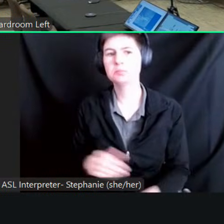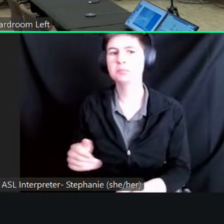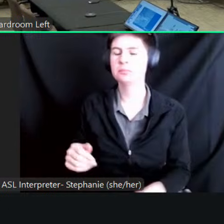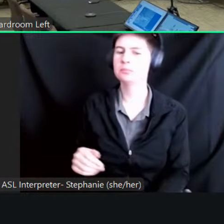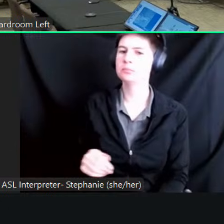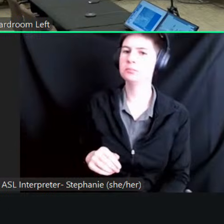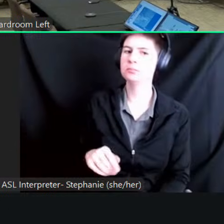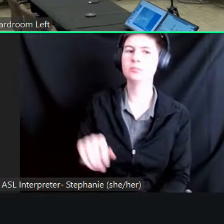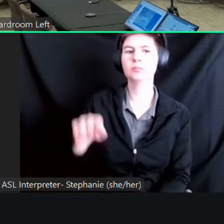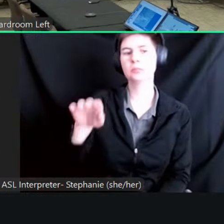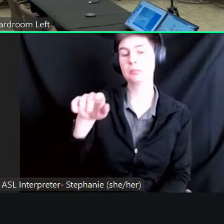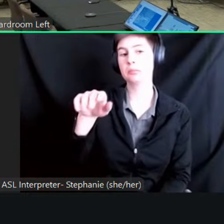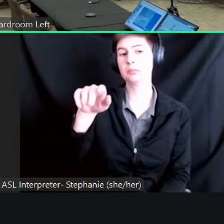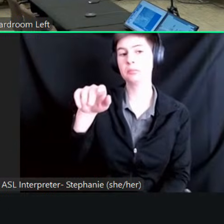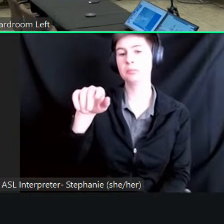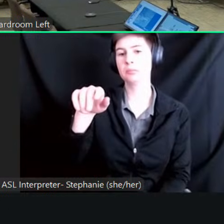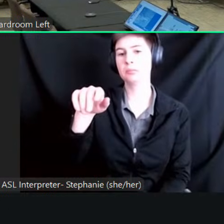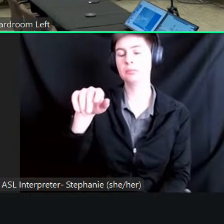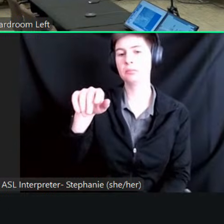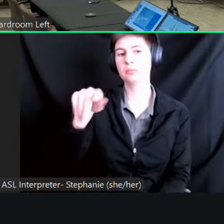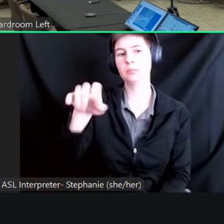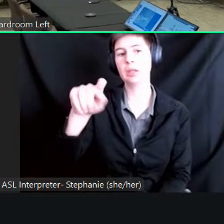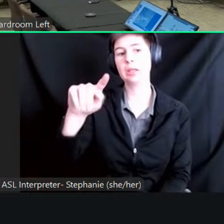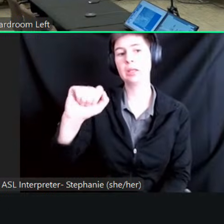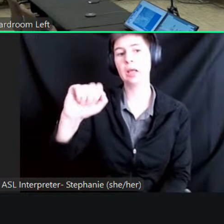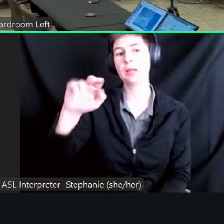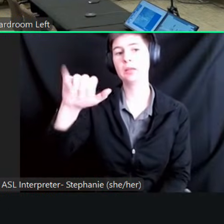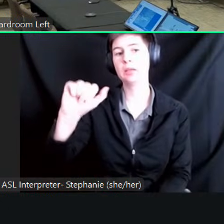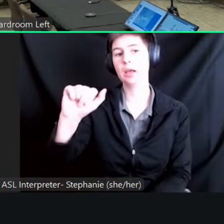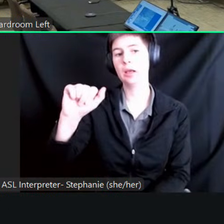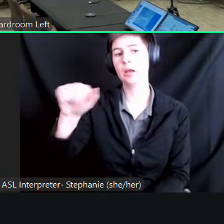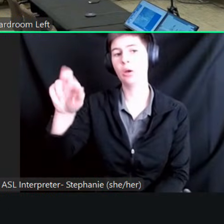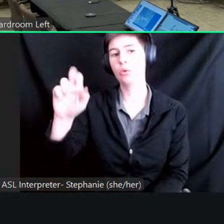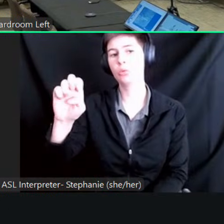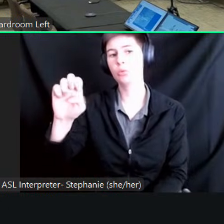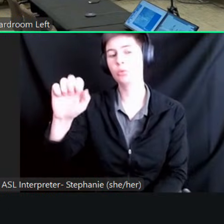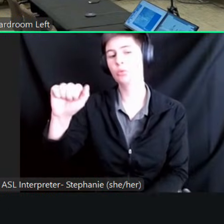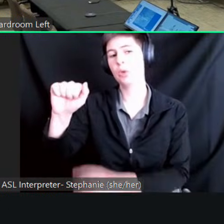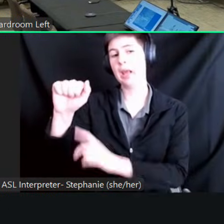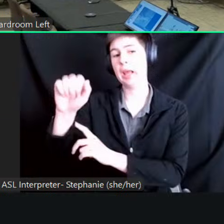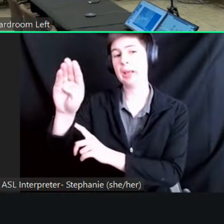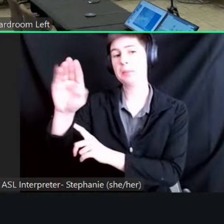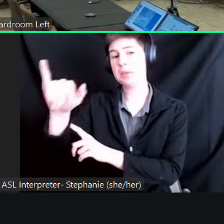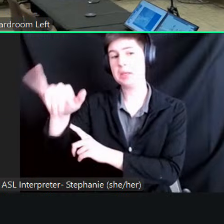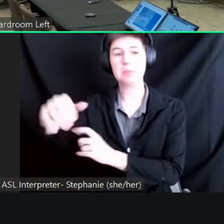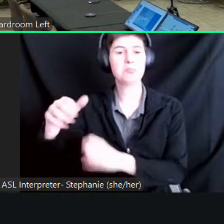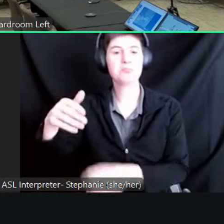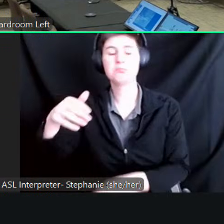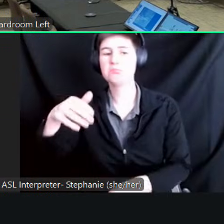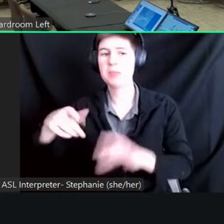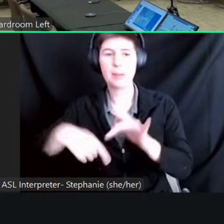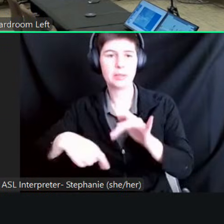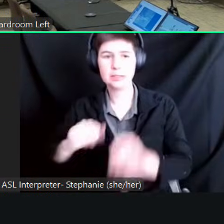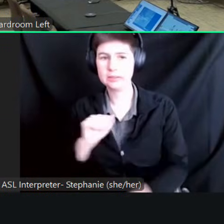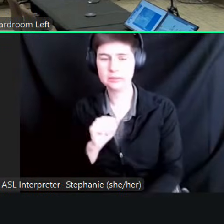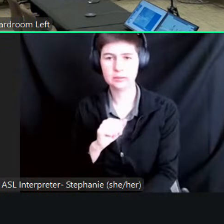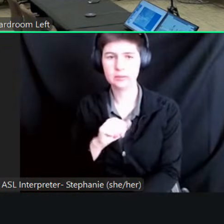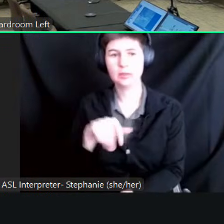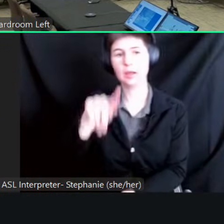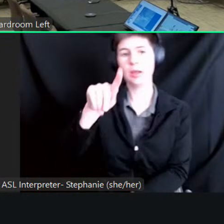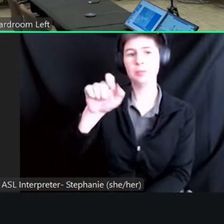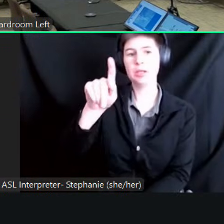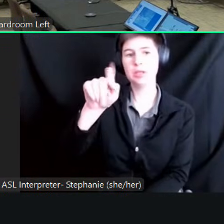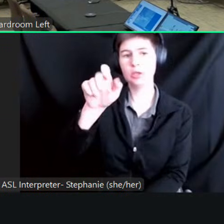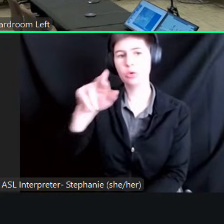Katanya Raby is absent. Kirby Scott Vanderwill. Here. Caroline Pavlovic. Here. Peter